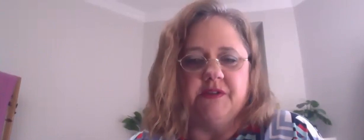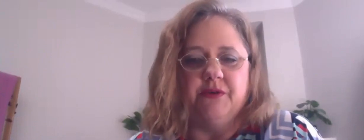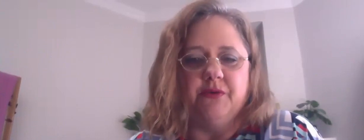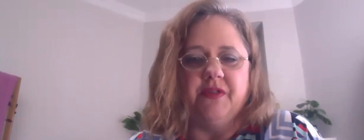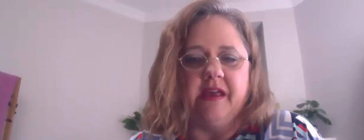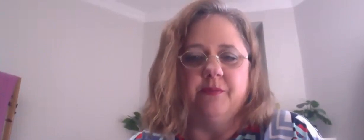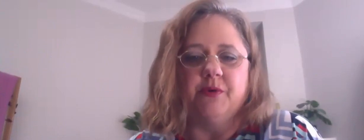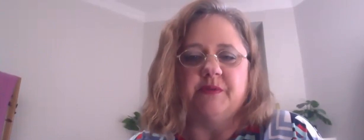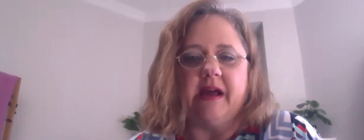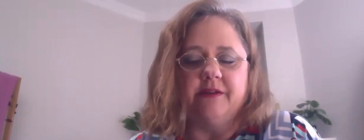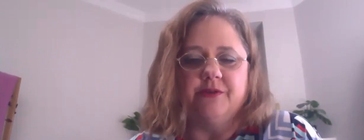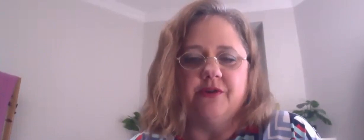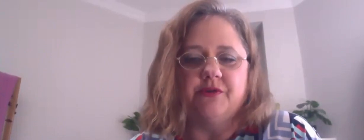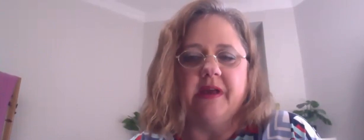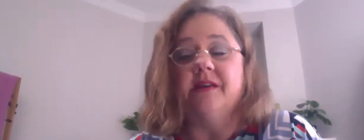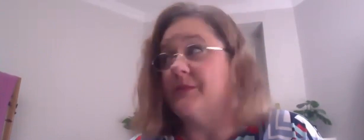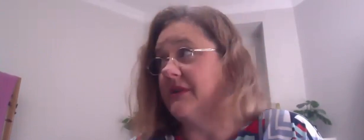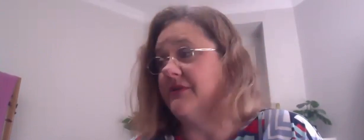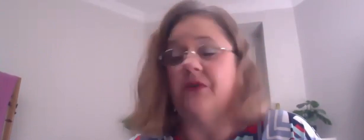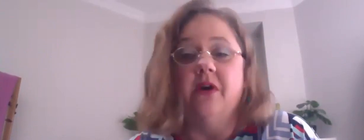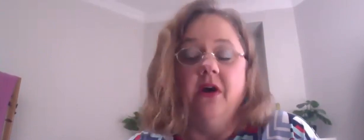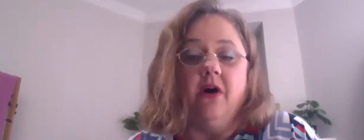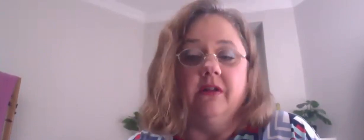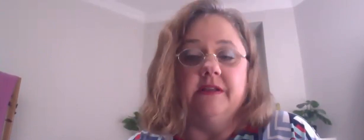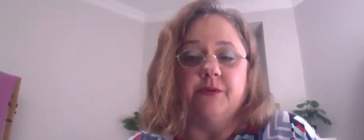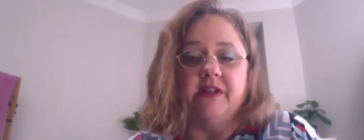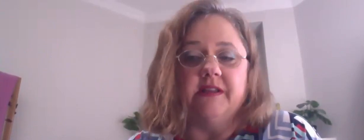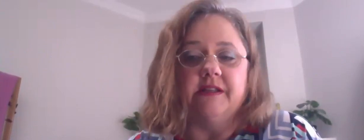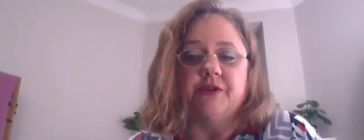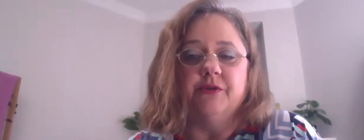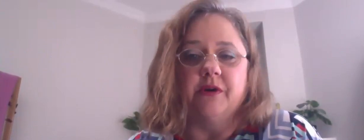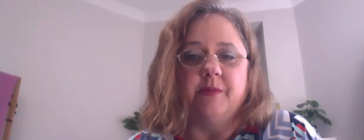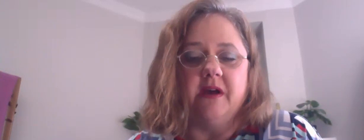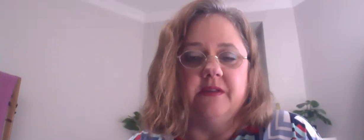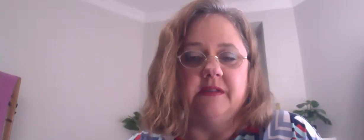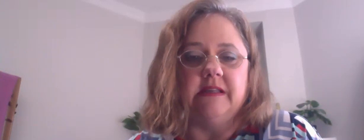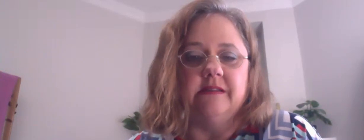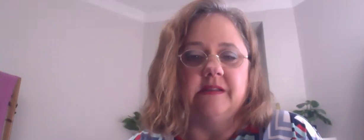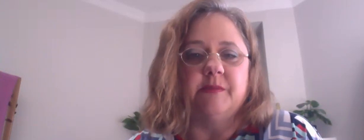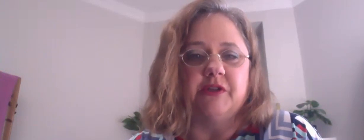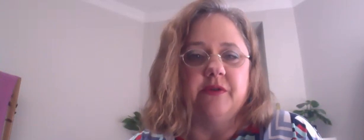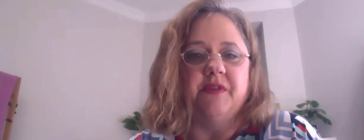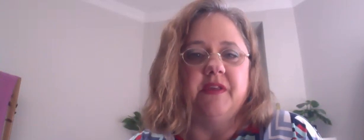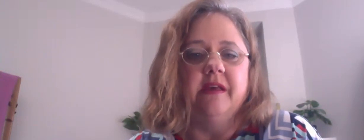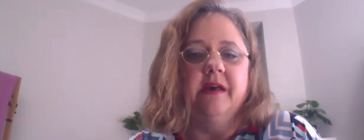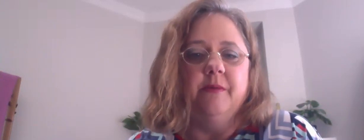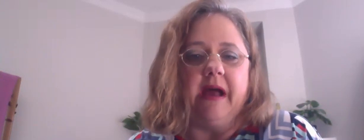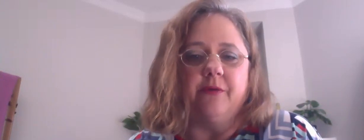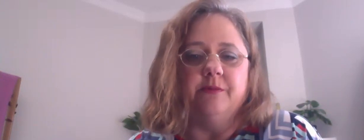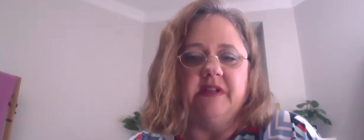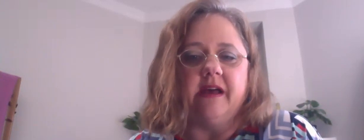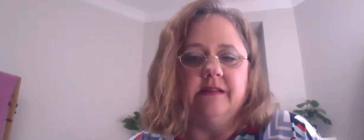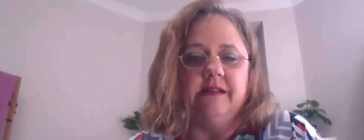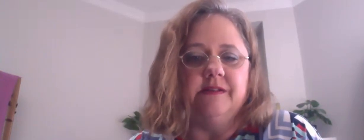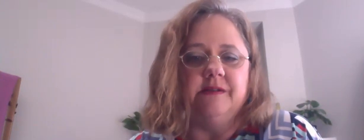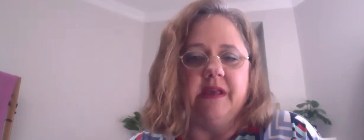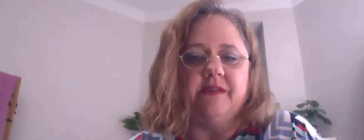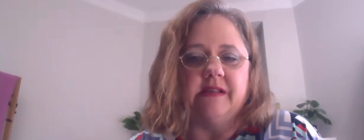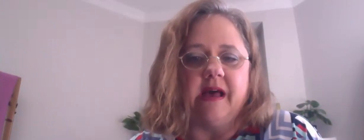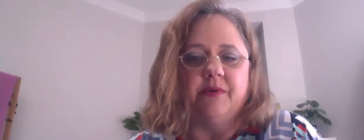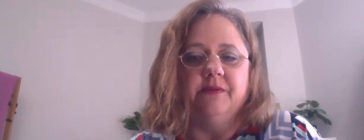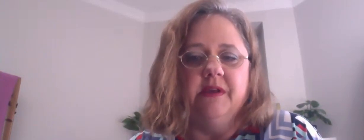want to thank Bruce McIntosh, my husband, for all his organizational work behind the scenes, especially with the backroom tech needed